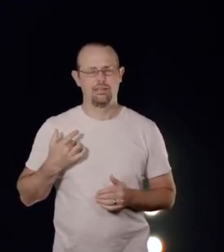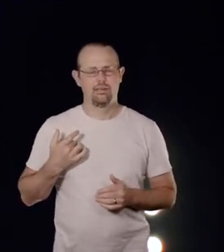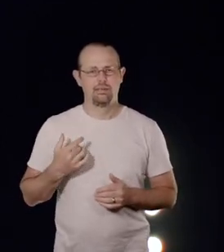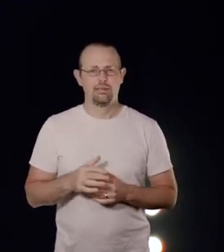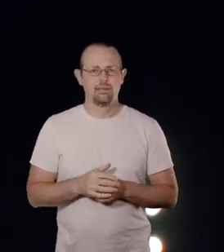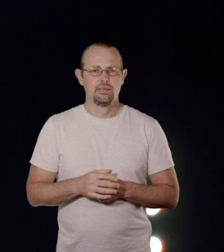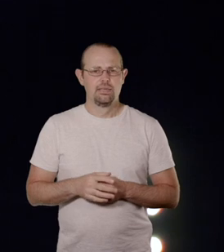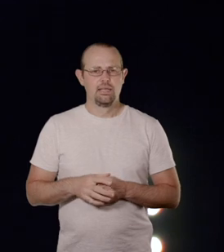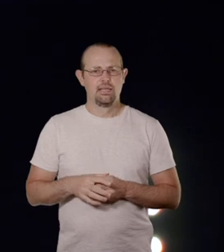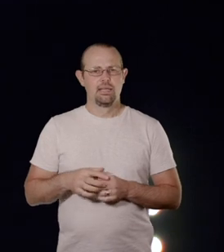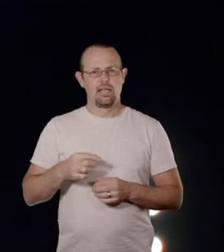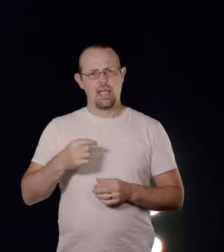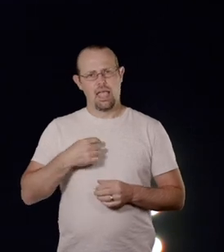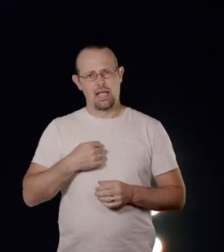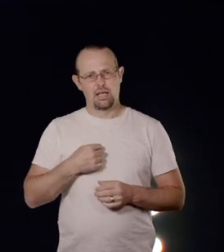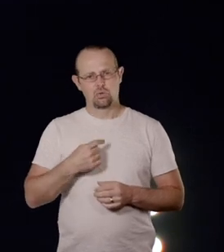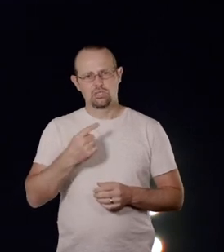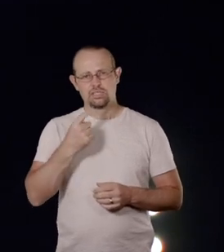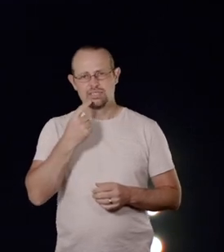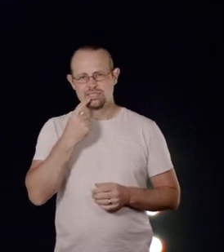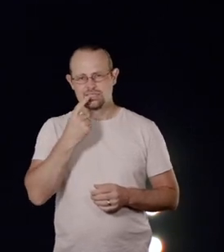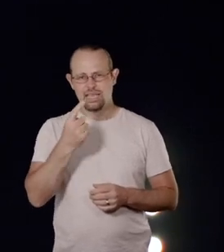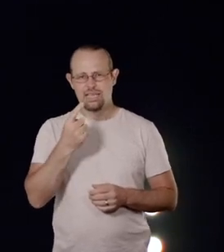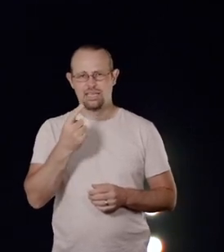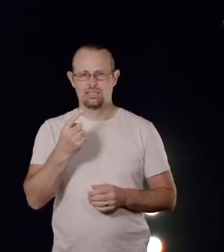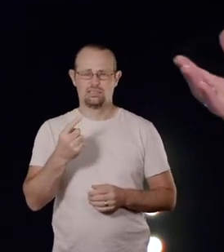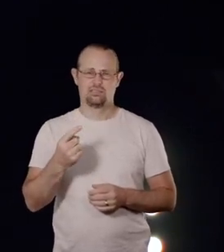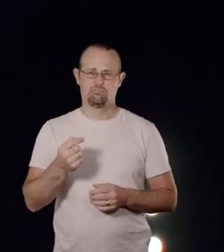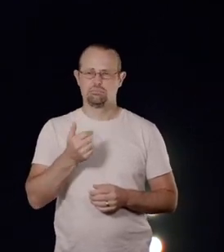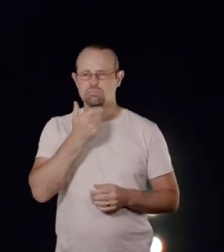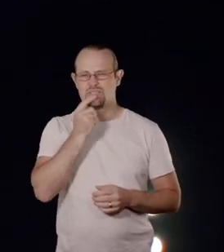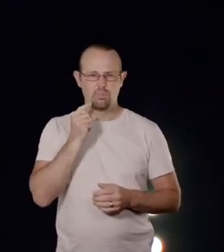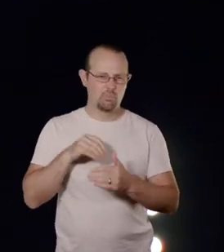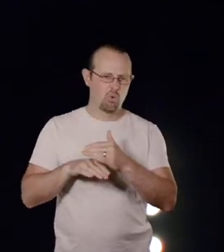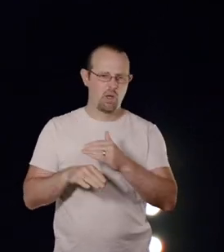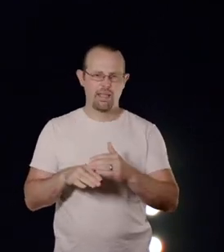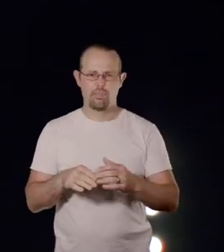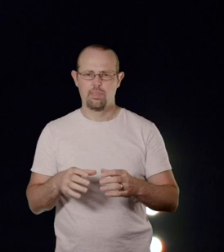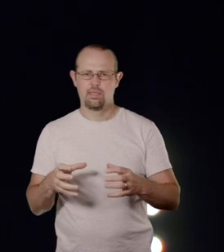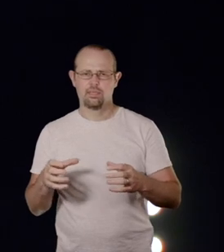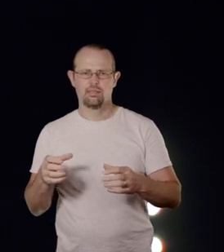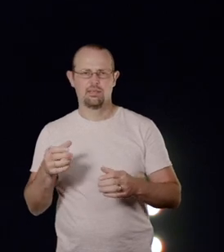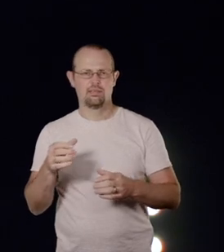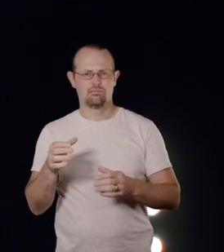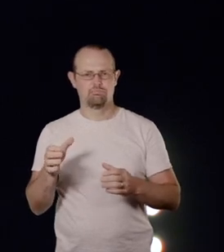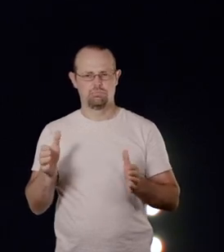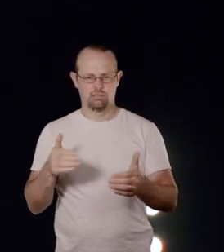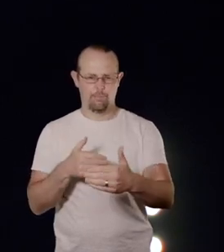thing. I must say to you, you know, through the Bob group and the Box group, these things can be described to you a bit more fully with